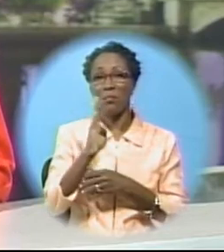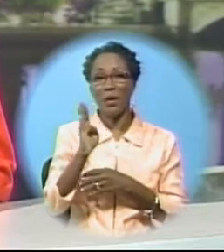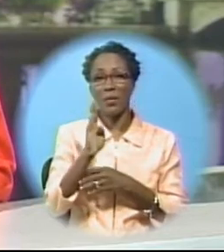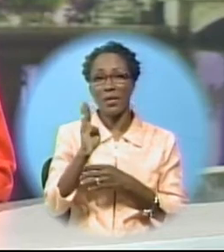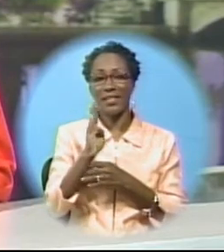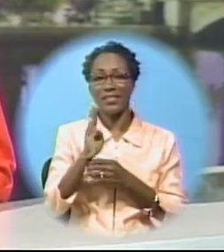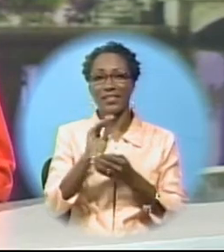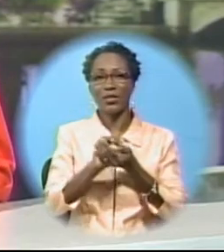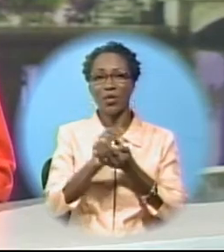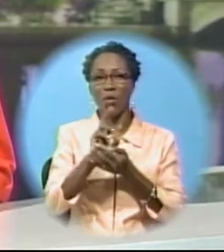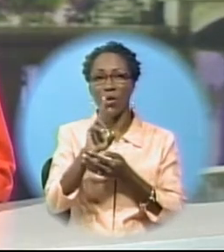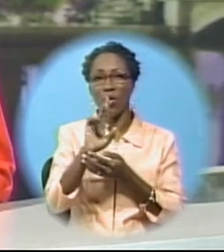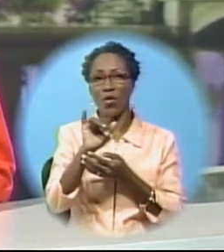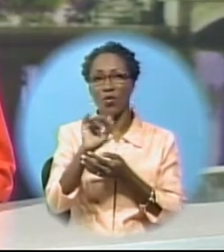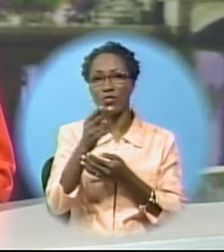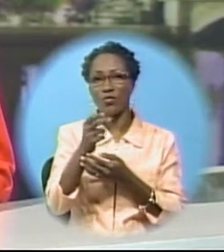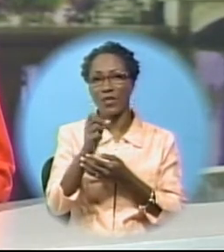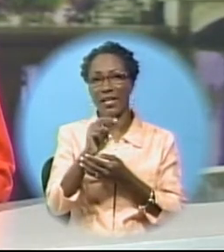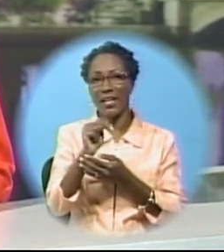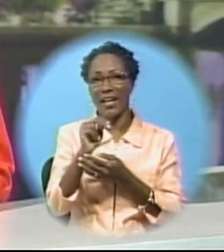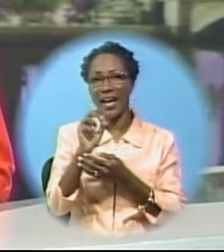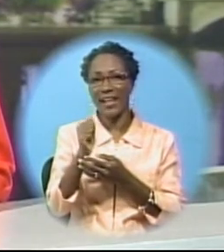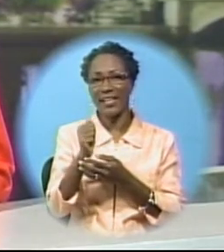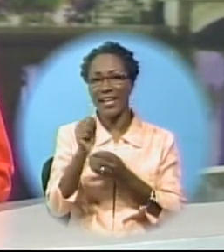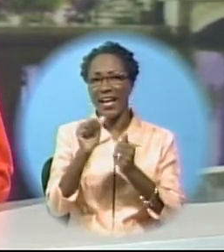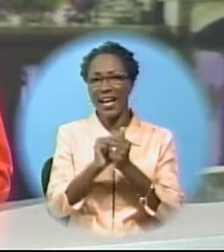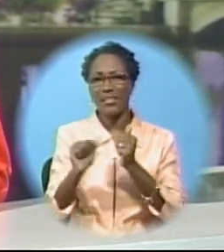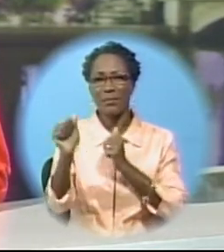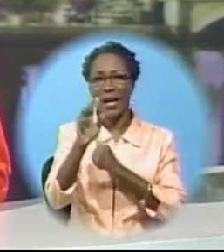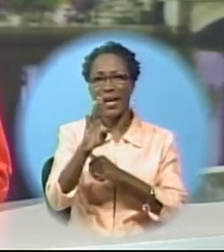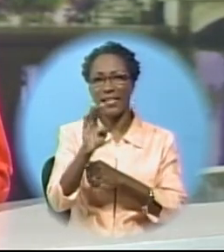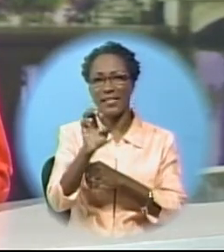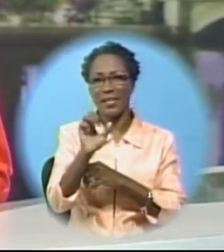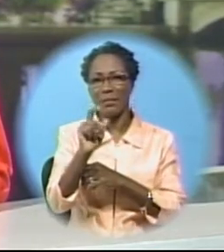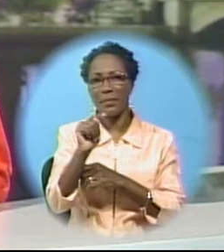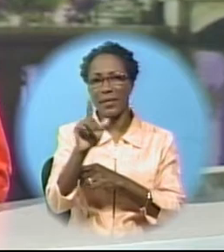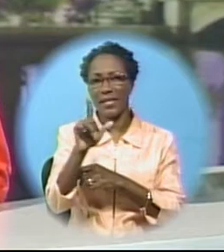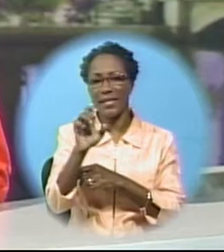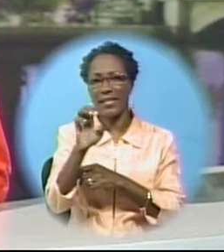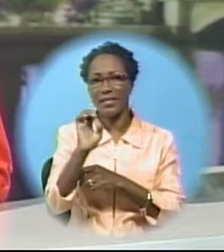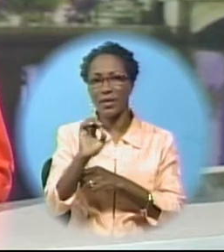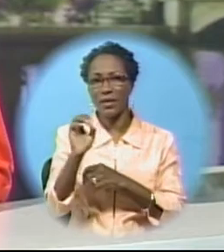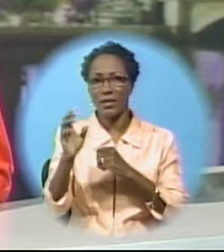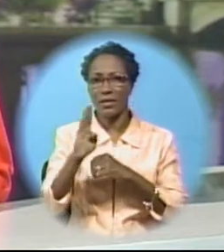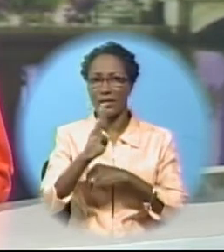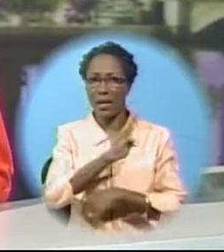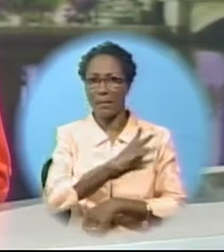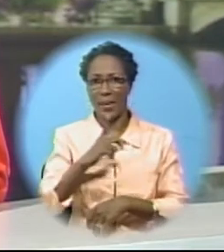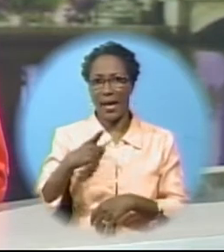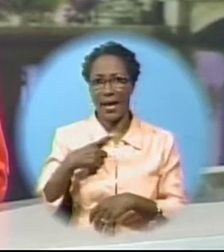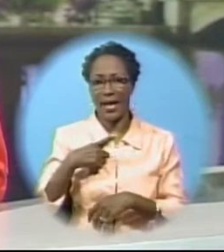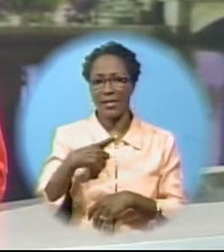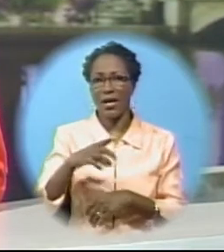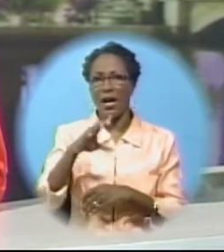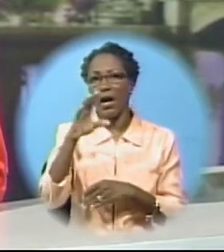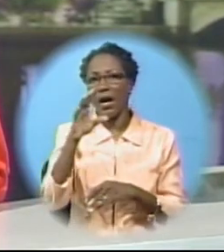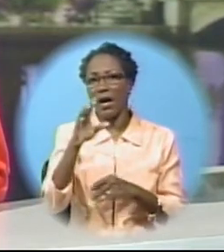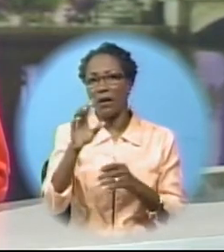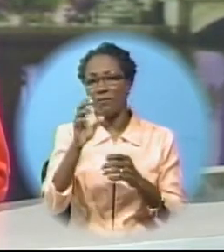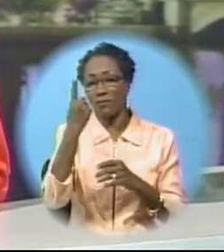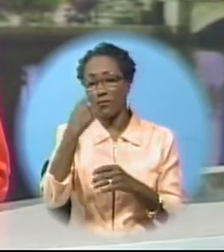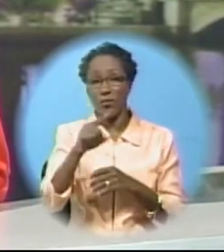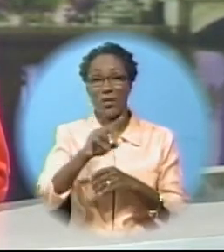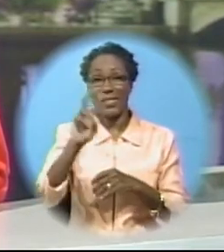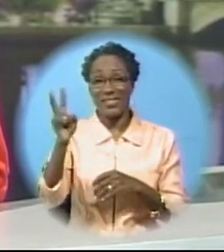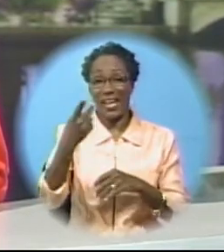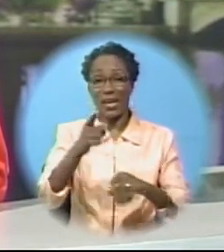Barbados' very own Rihanna has officially surpassed the Beatles on Billboard's Hot 100 for the second longest cumulative